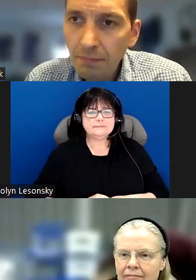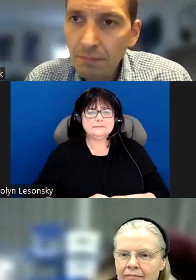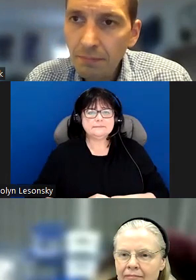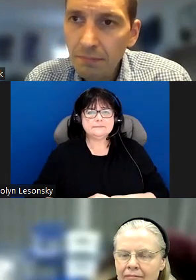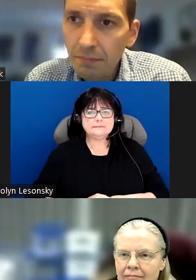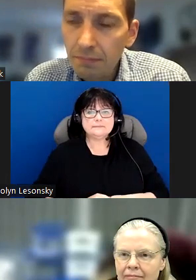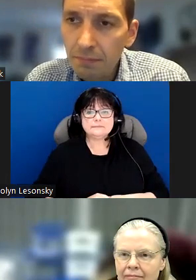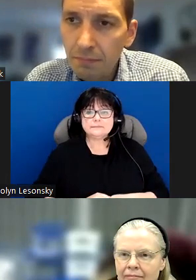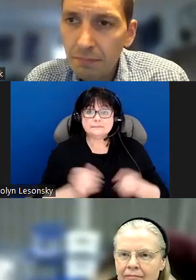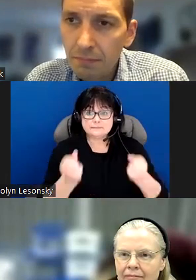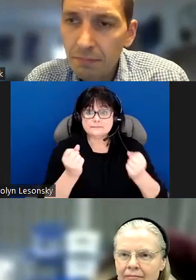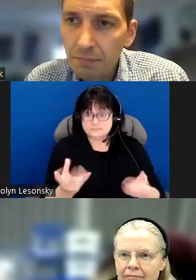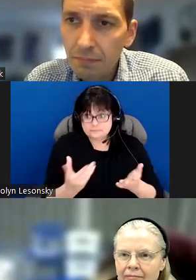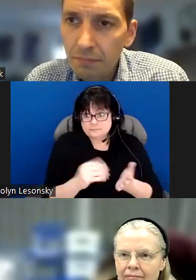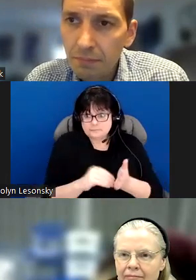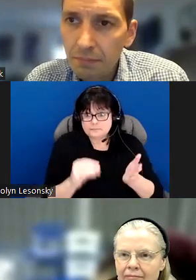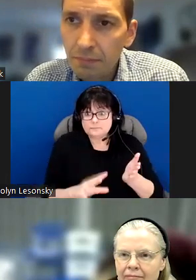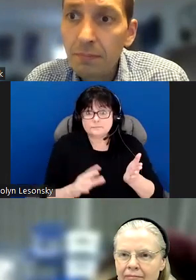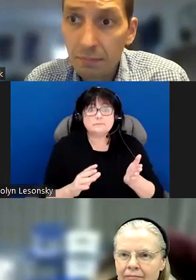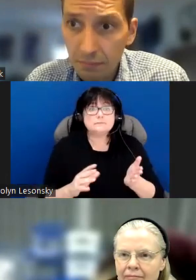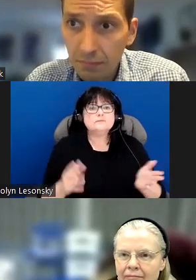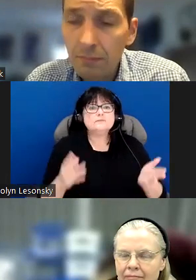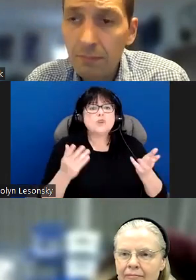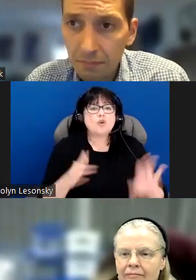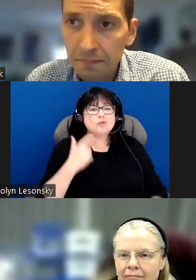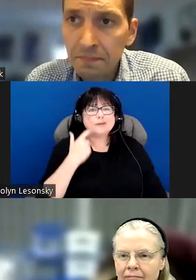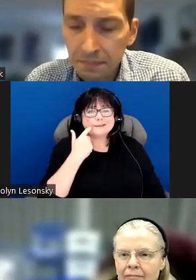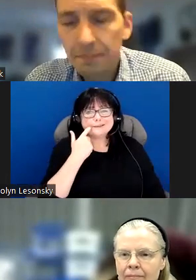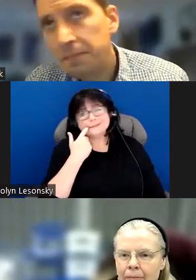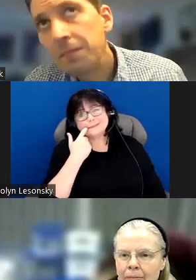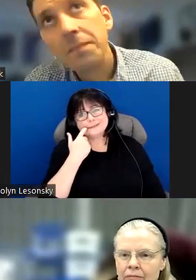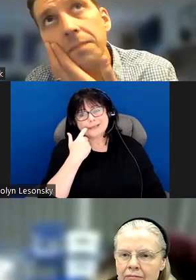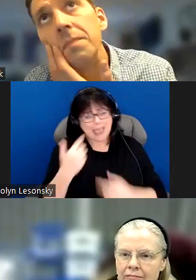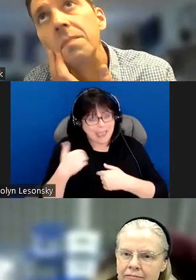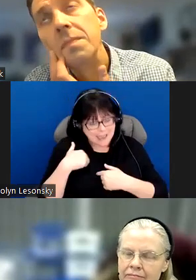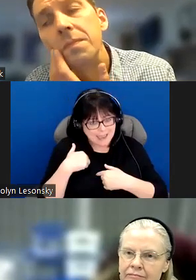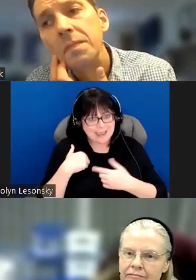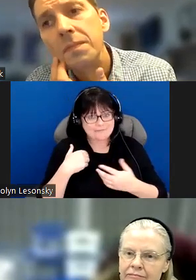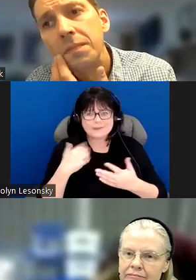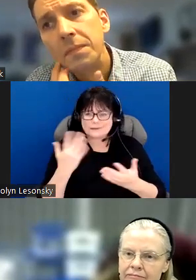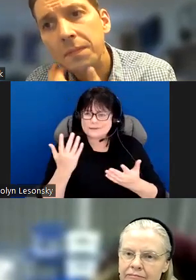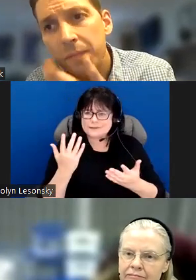be like there will be addictions and all of that. And so